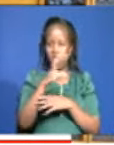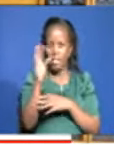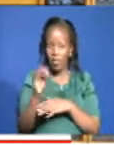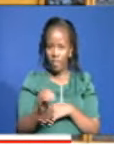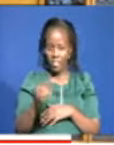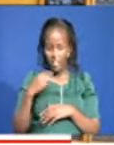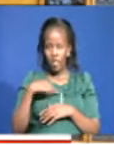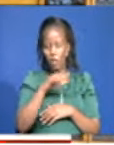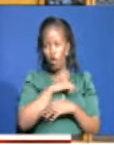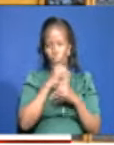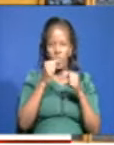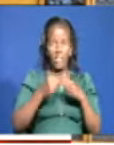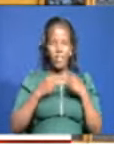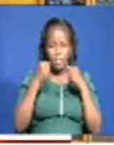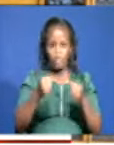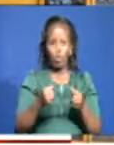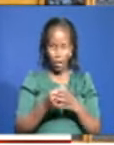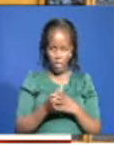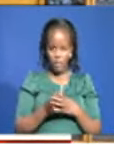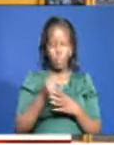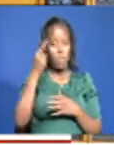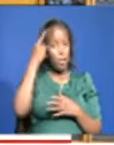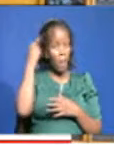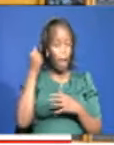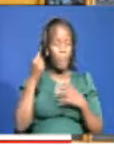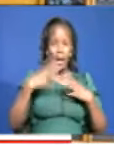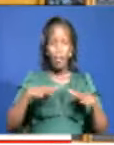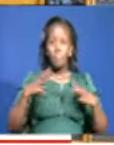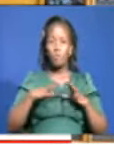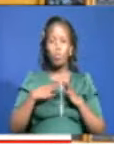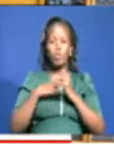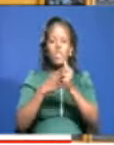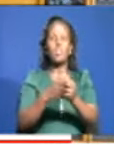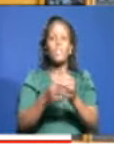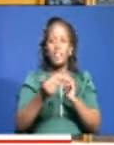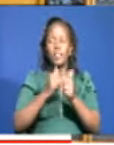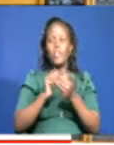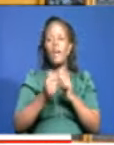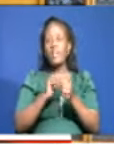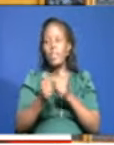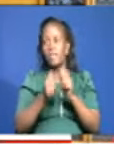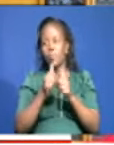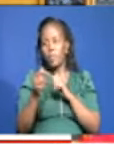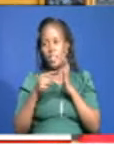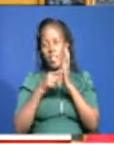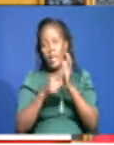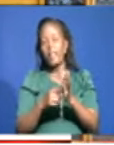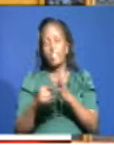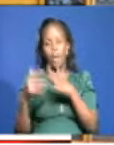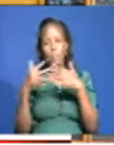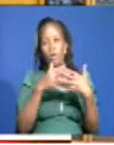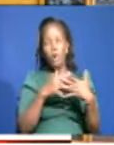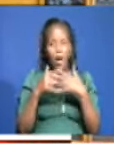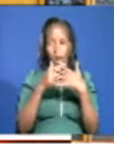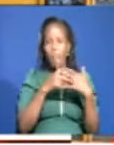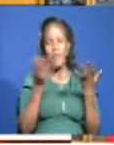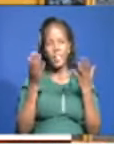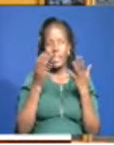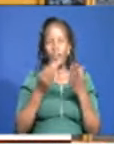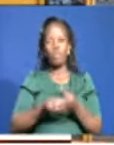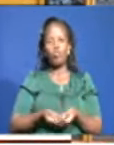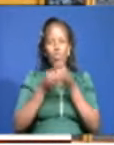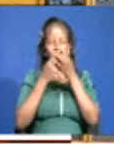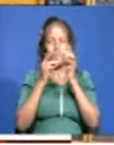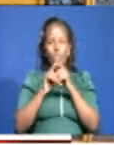dominate. Black people dominate sports globally. If you look at the American basketball teams, black people. And so it's, for me, it's the missing link